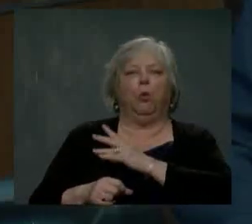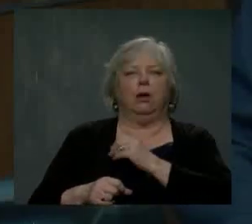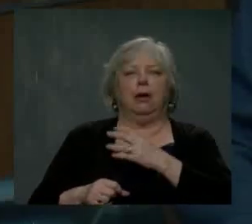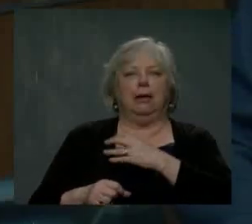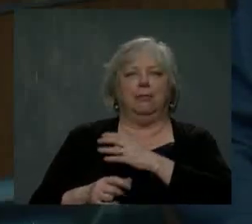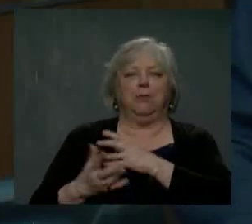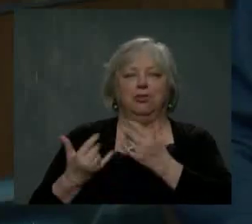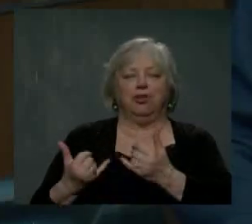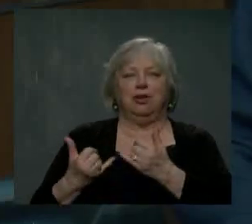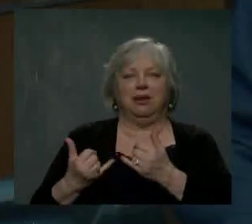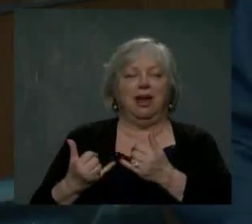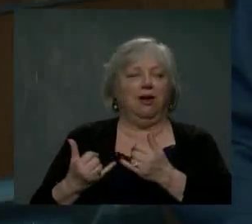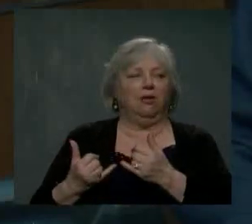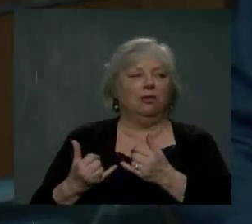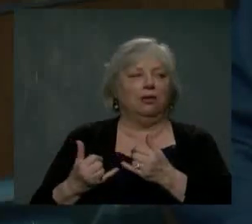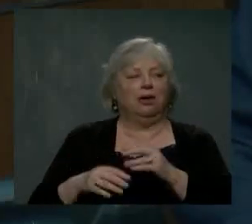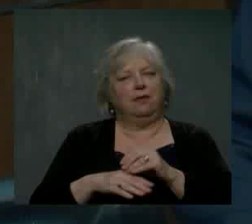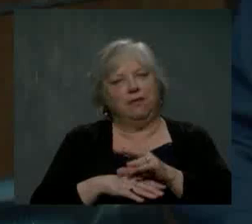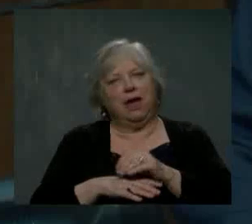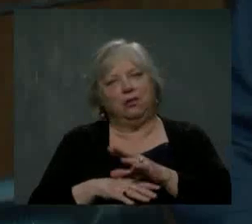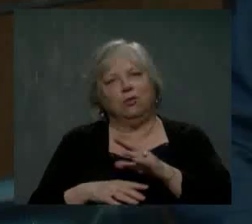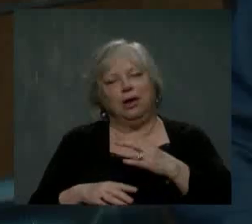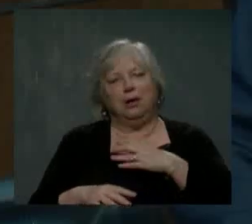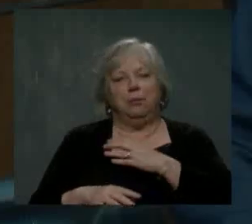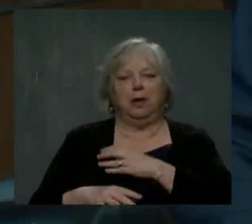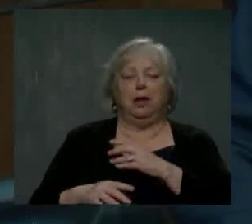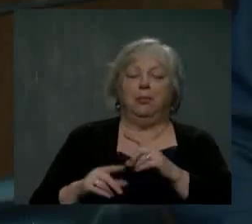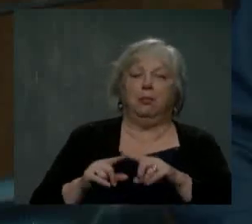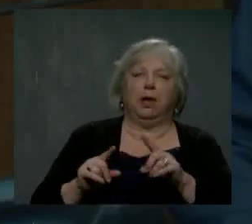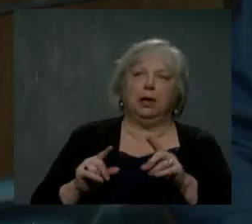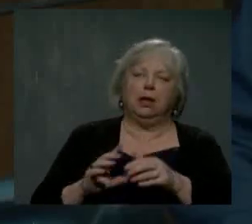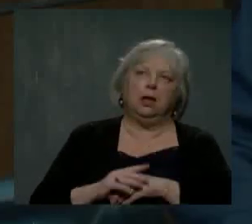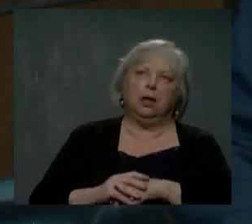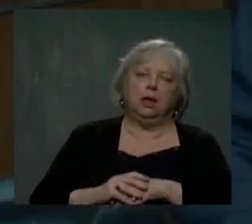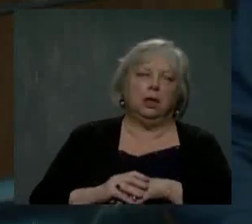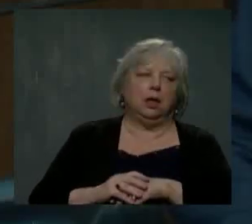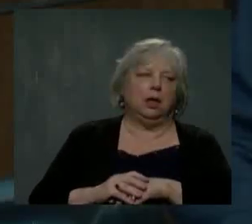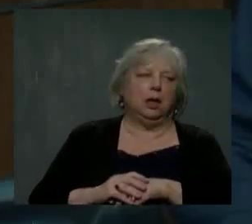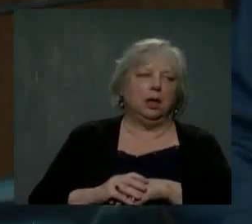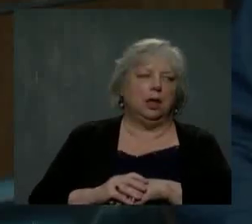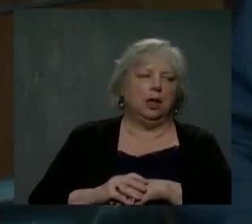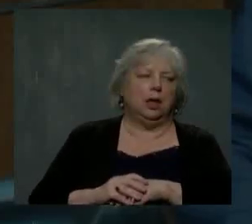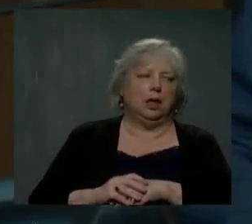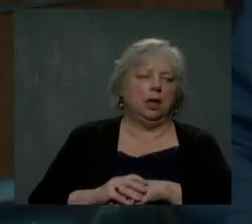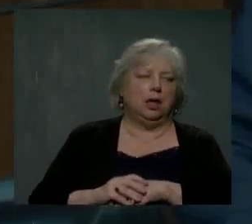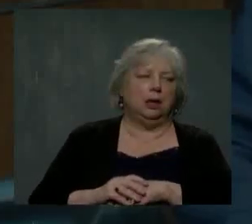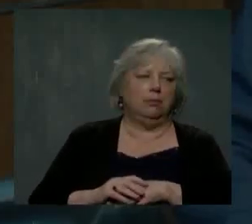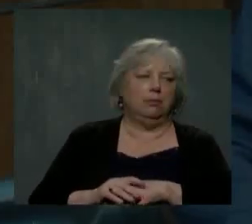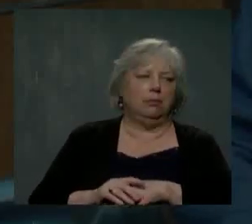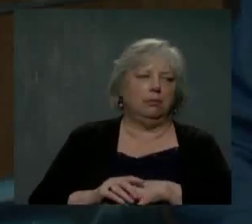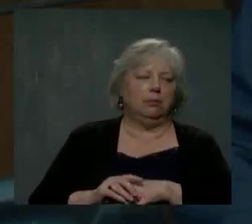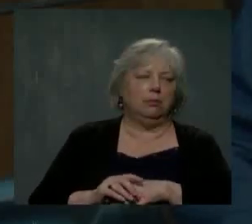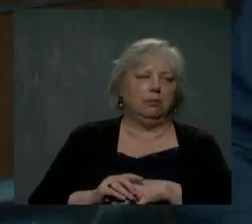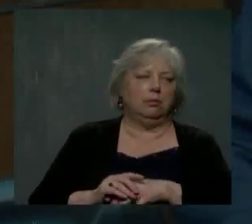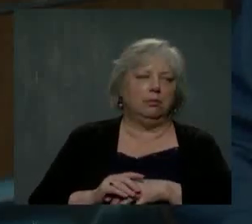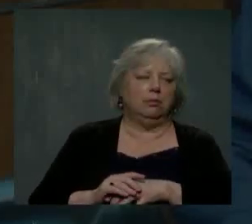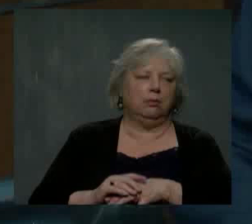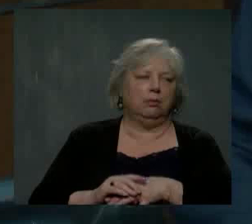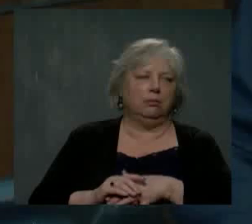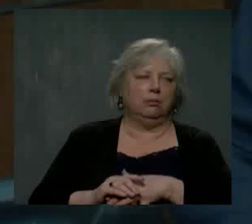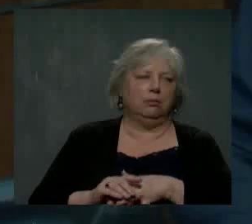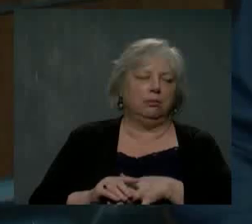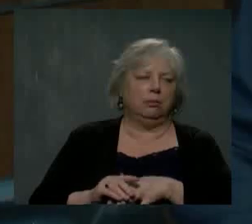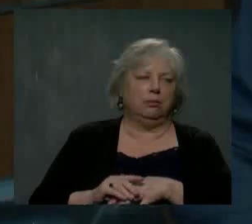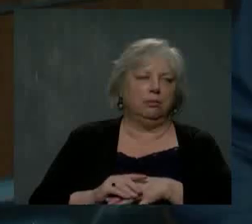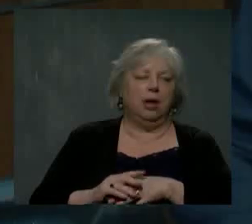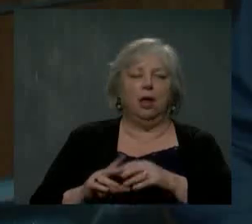think, an advisory committee, but if we're going to roll it into, the document looked more like a